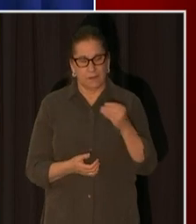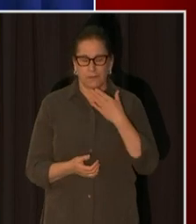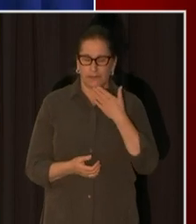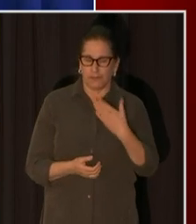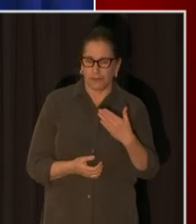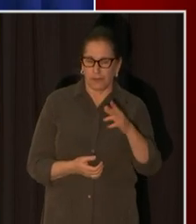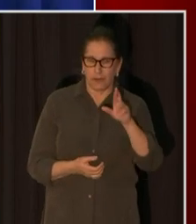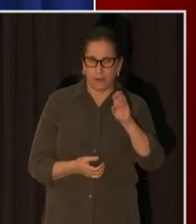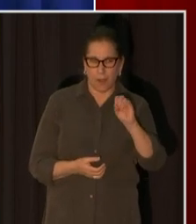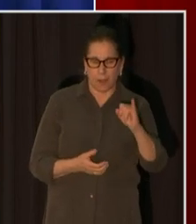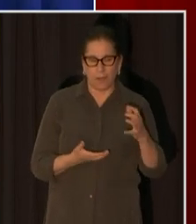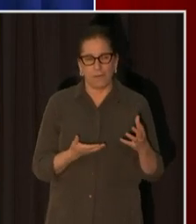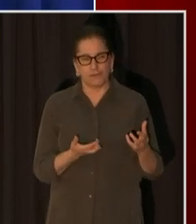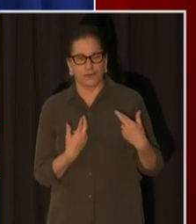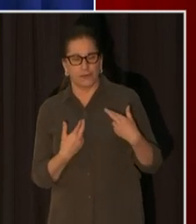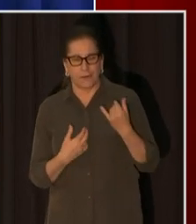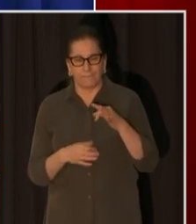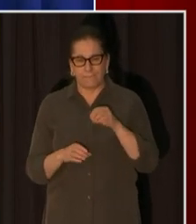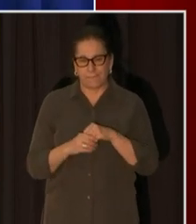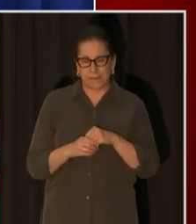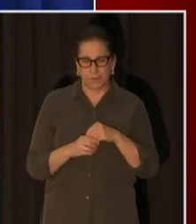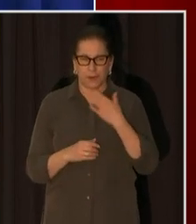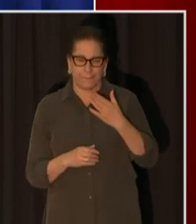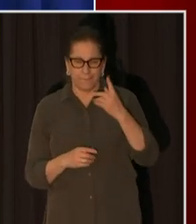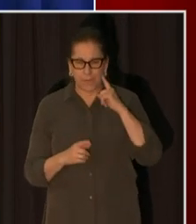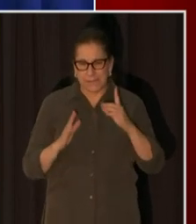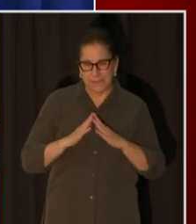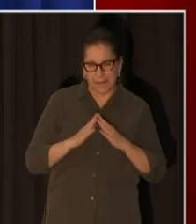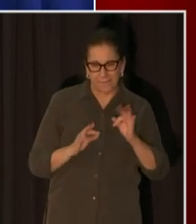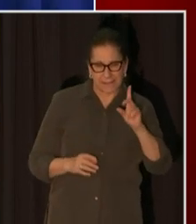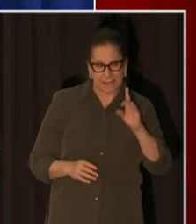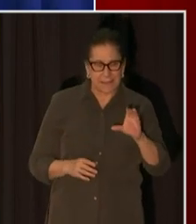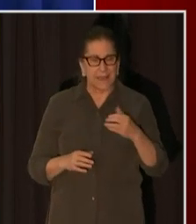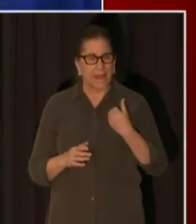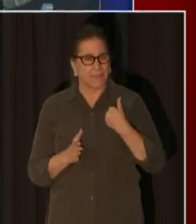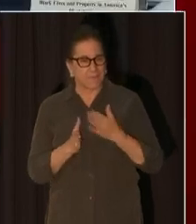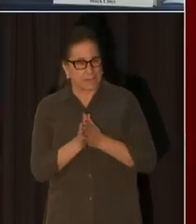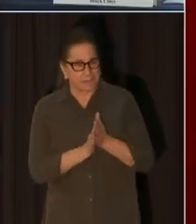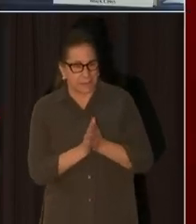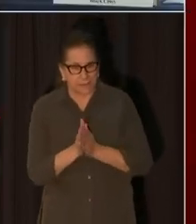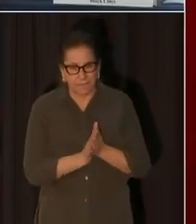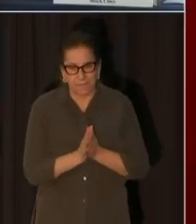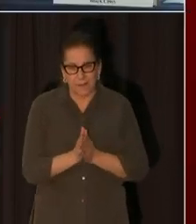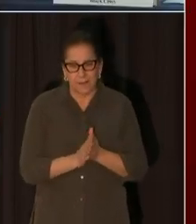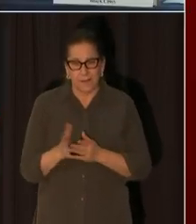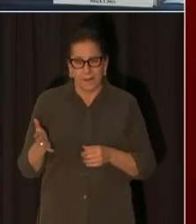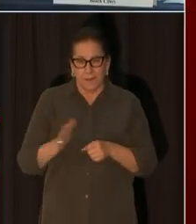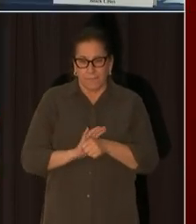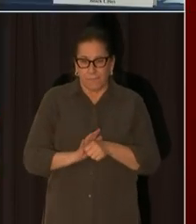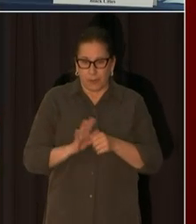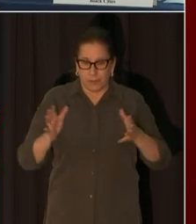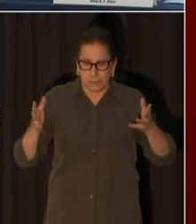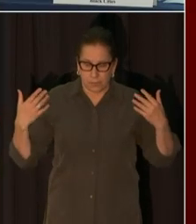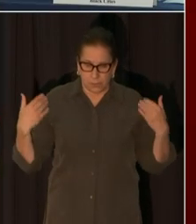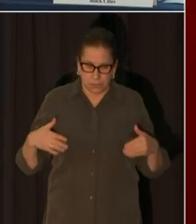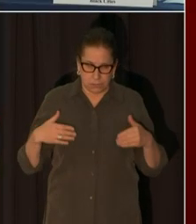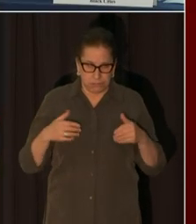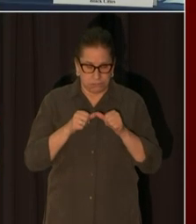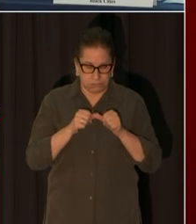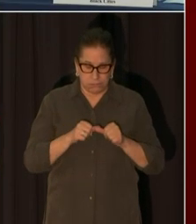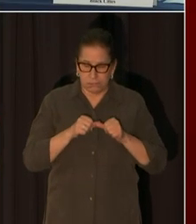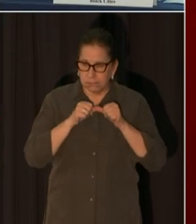Tax incentives on on-ramps to quality jobs. The magnitude of the COVID-19 crisis will permanently shutter